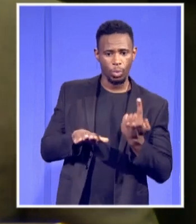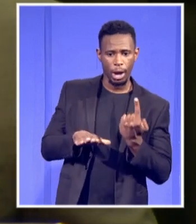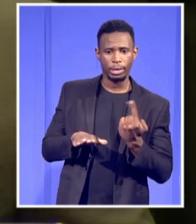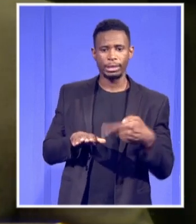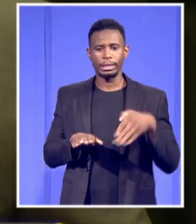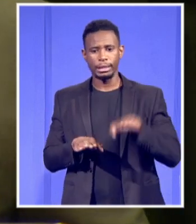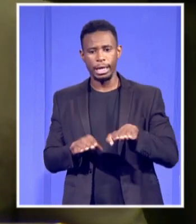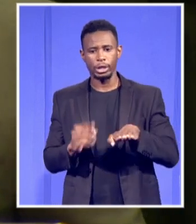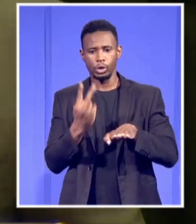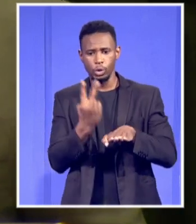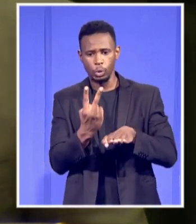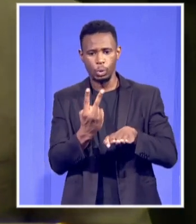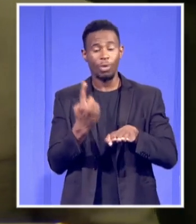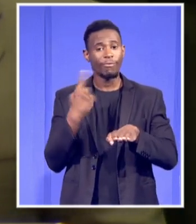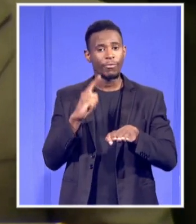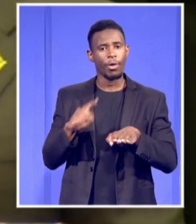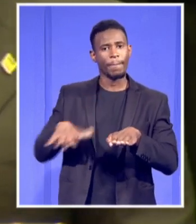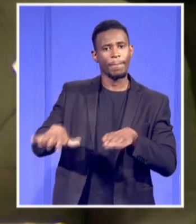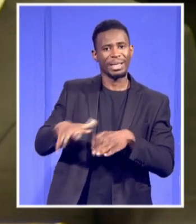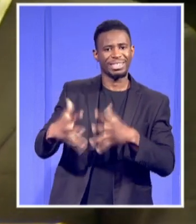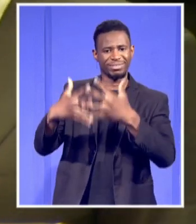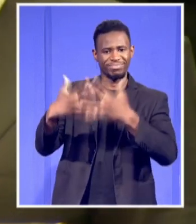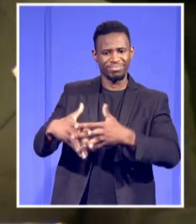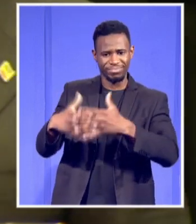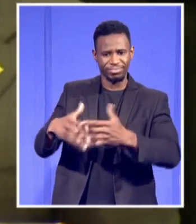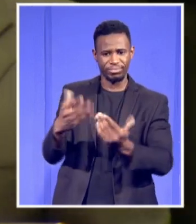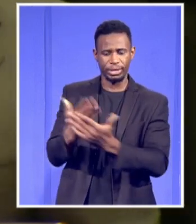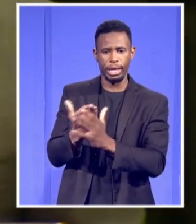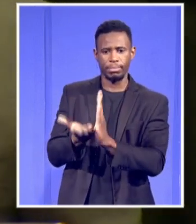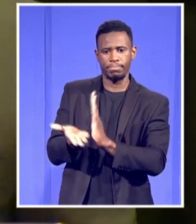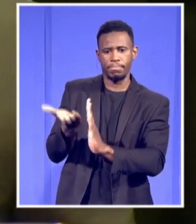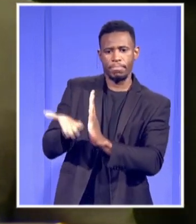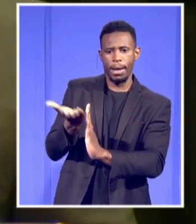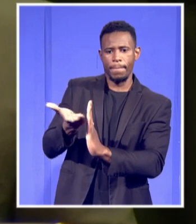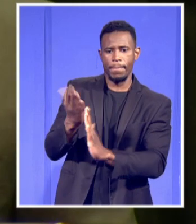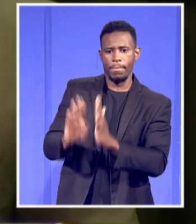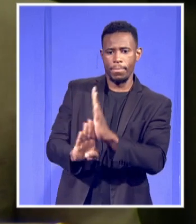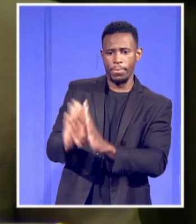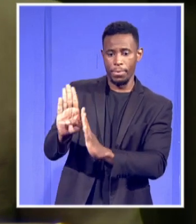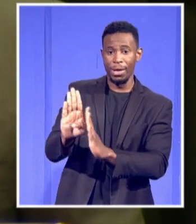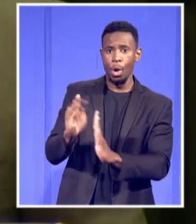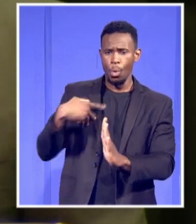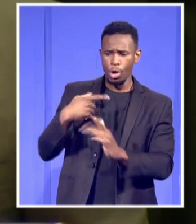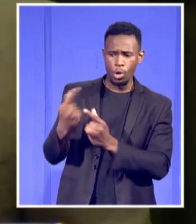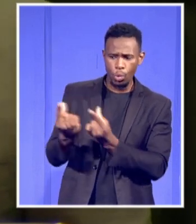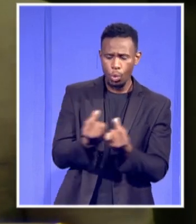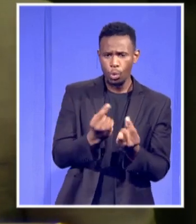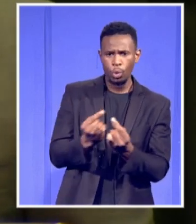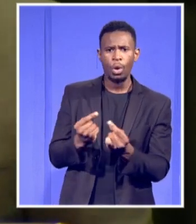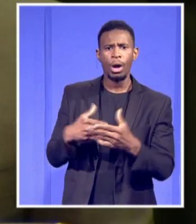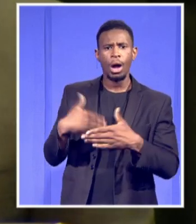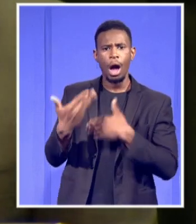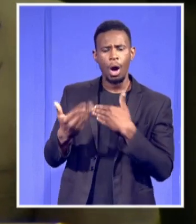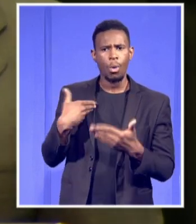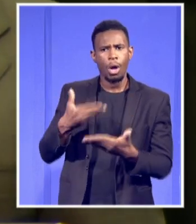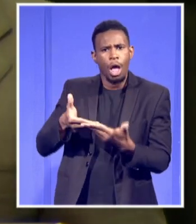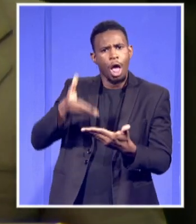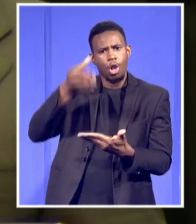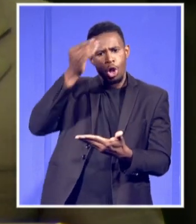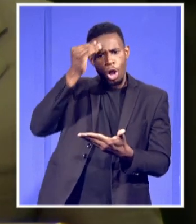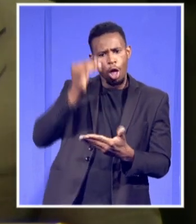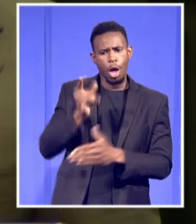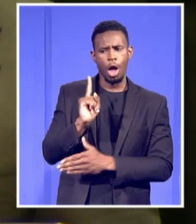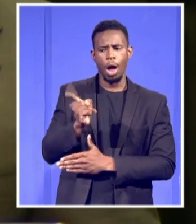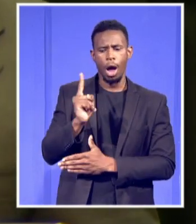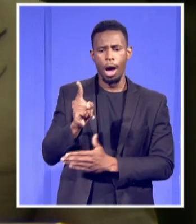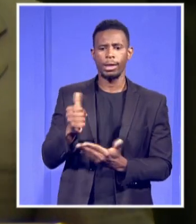slum upgrading program. The lessons learned and data collected have aided Ghana to develop